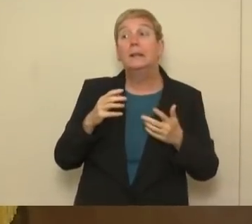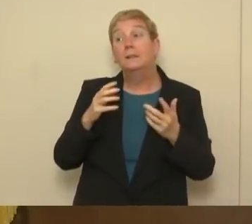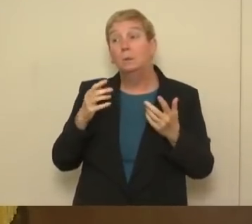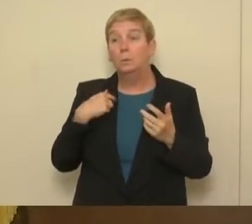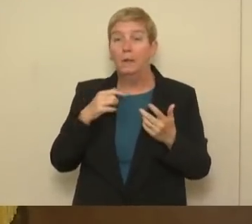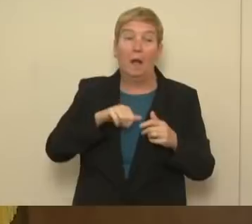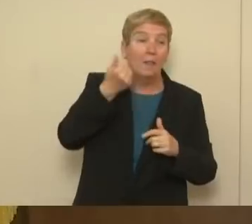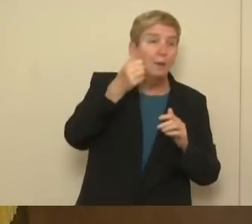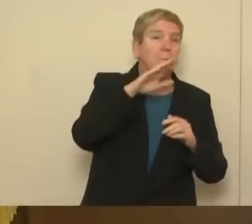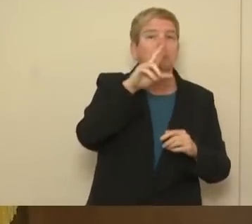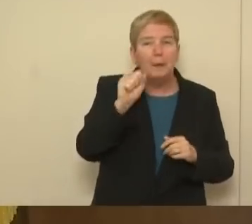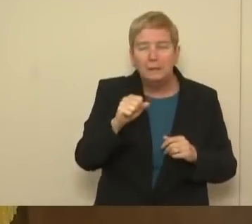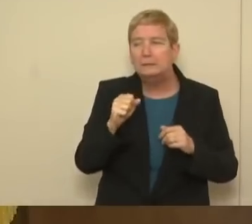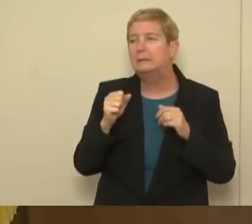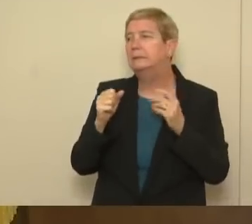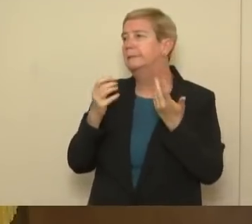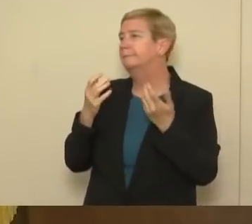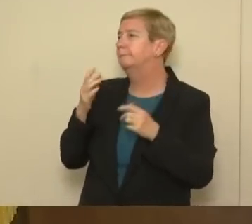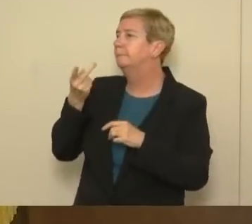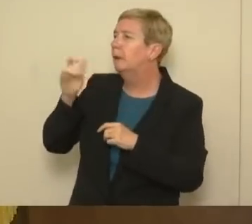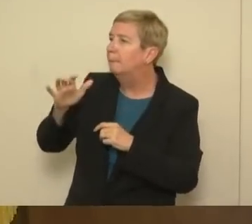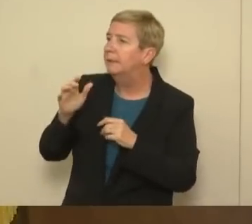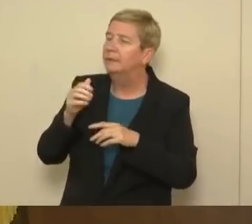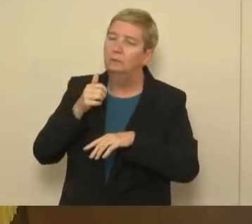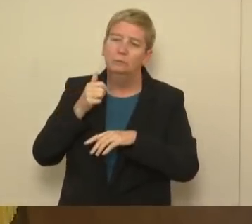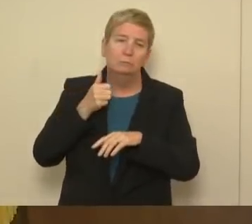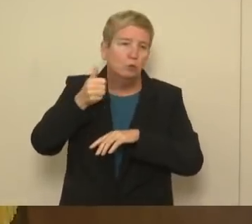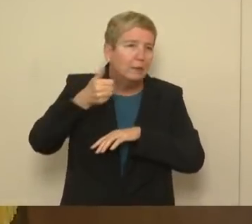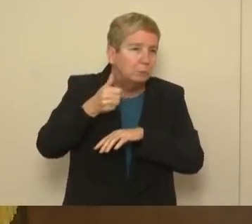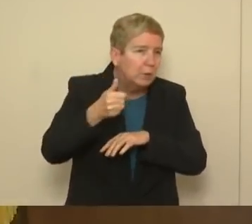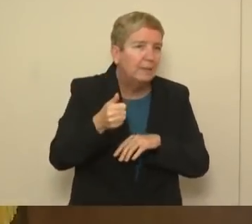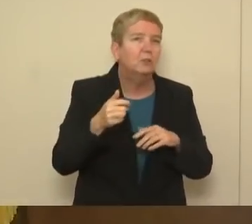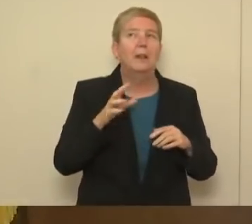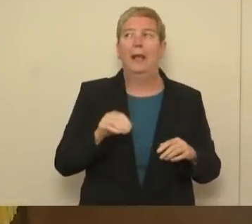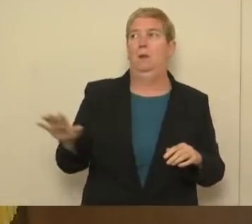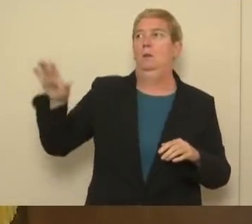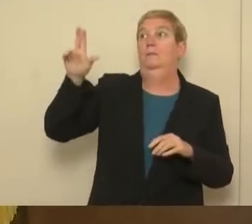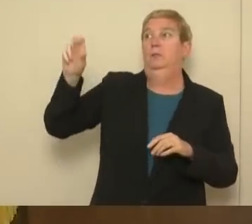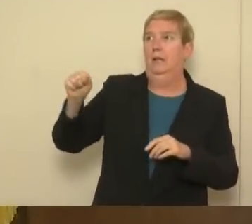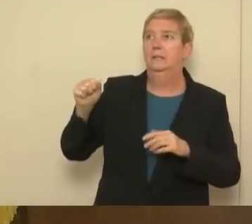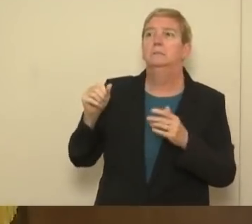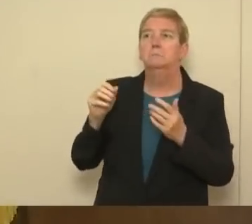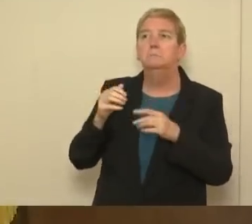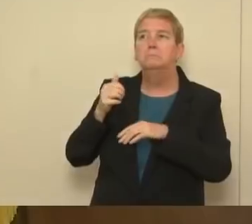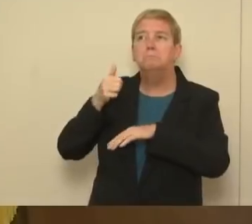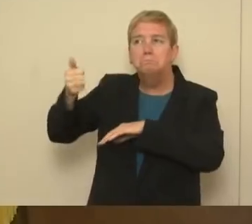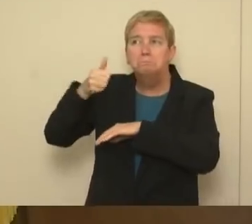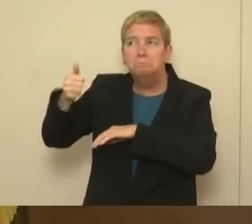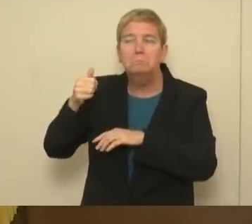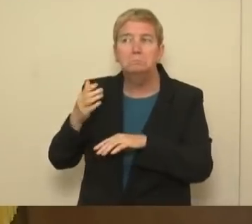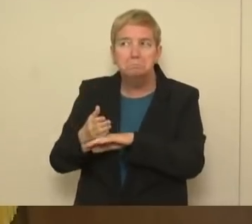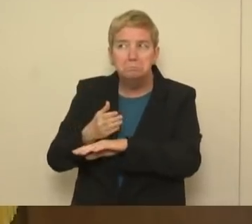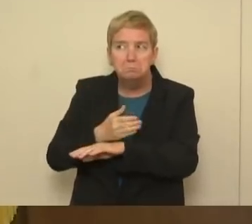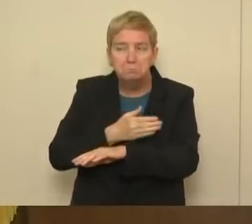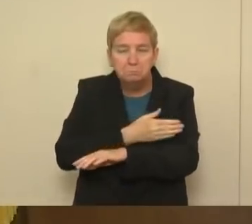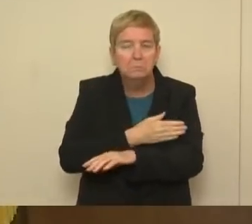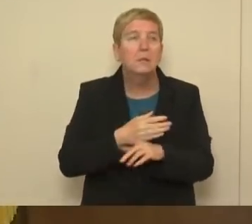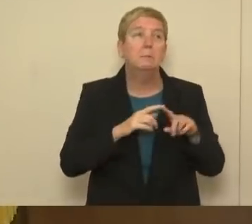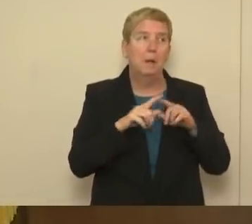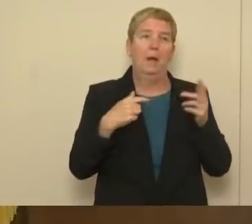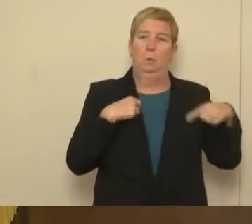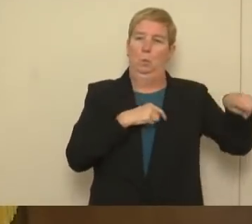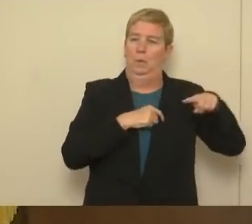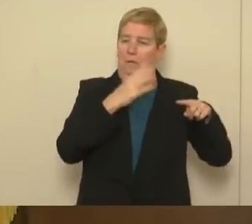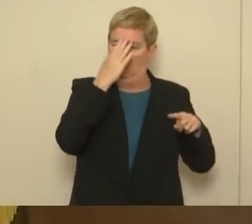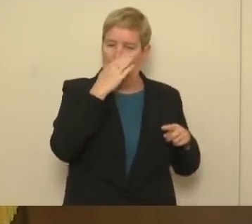transportation in our cities and around the country. And it is on the agenda that the better we do, the more